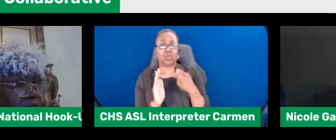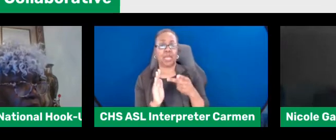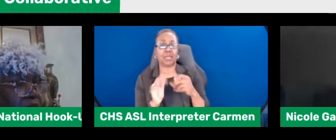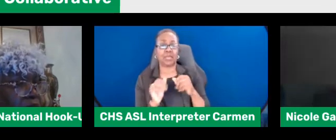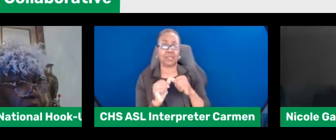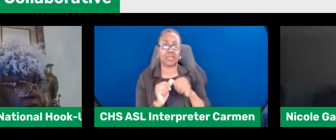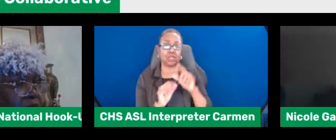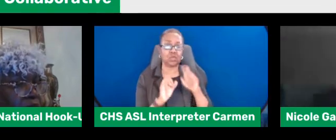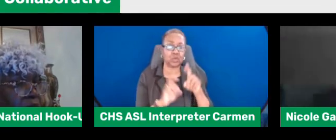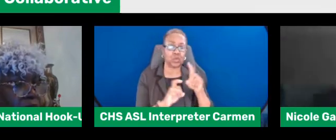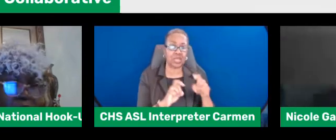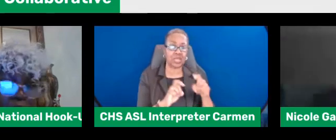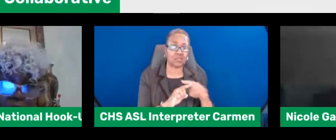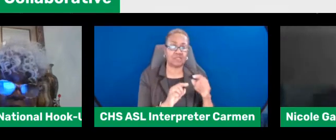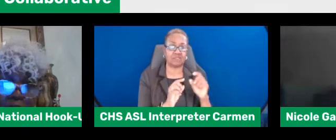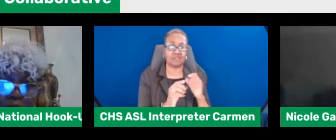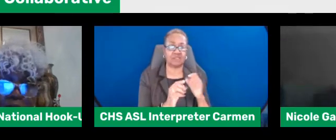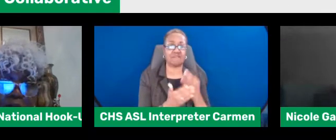for different funding.